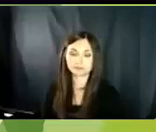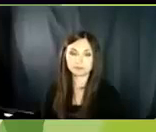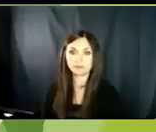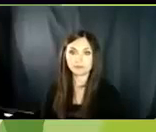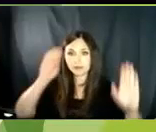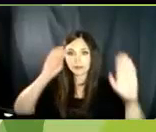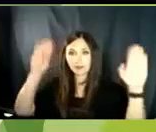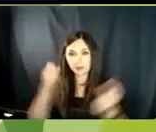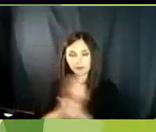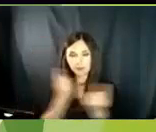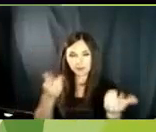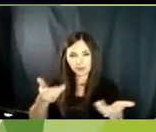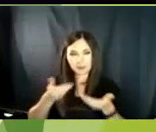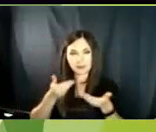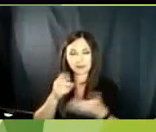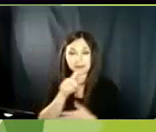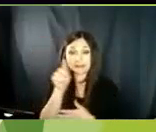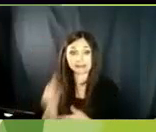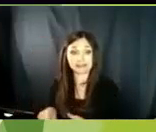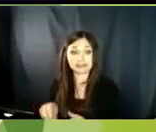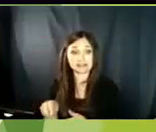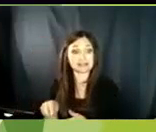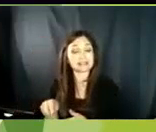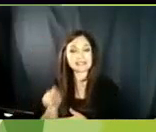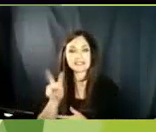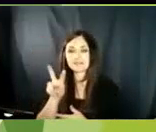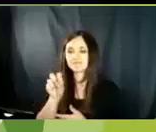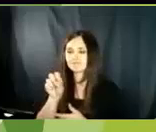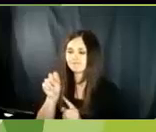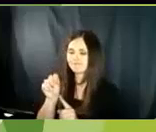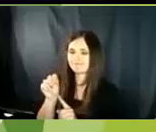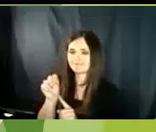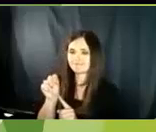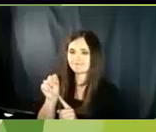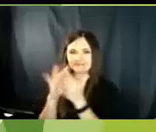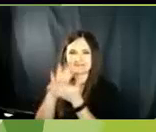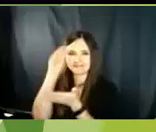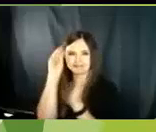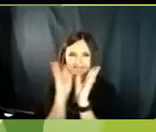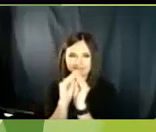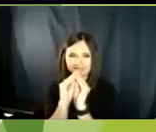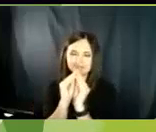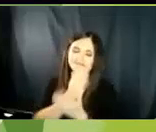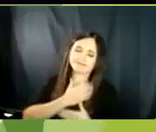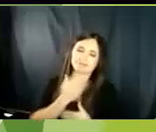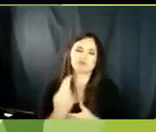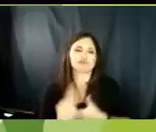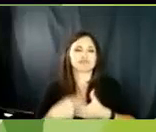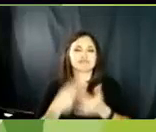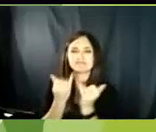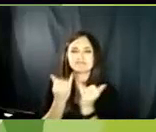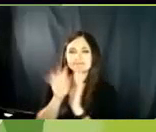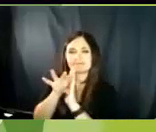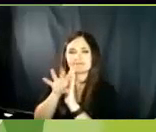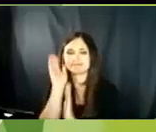Hi, everybody, and welcome to Texas Virtual School Network's online learning conference. We're glad that you could join us for today's session, Must